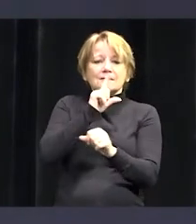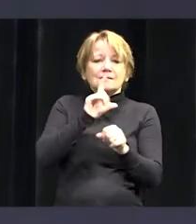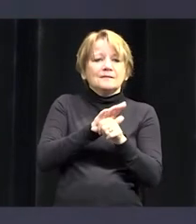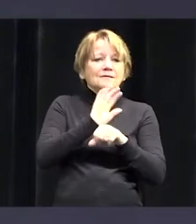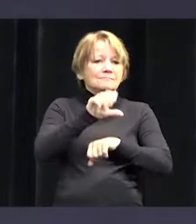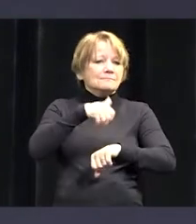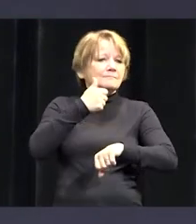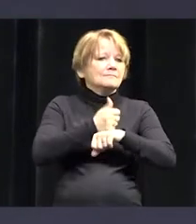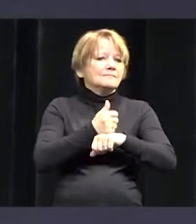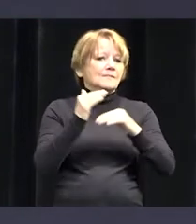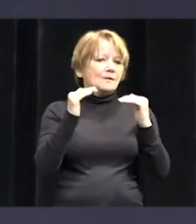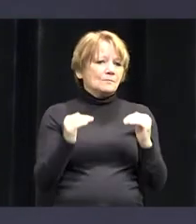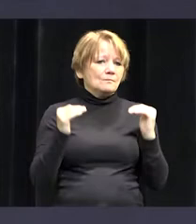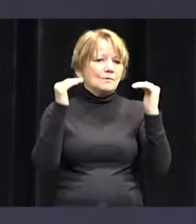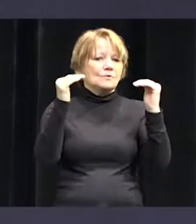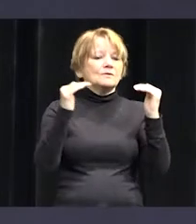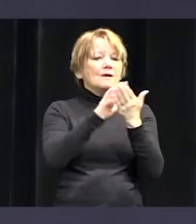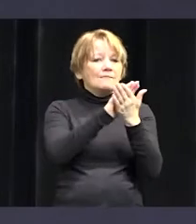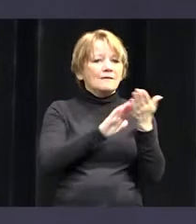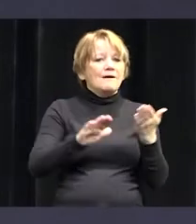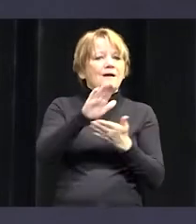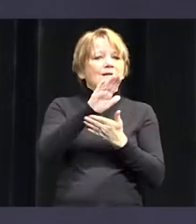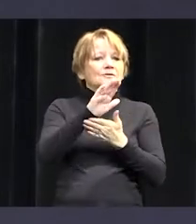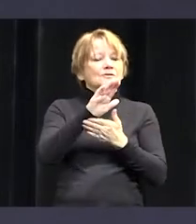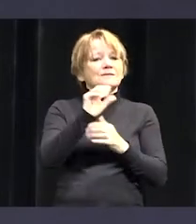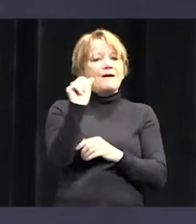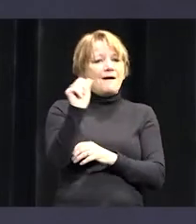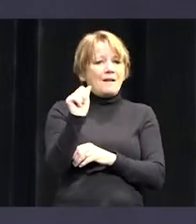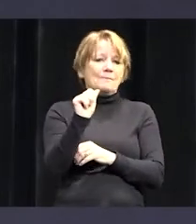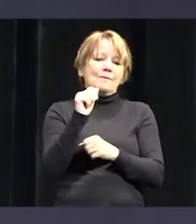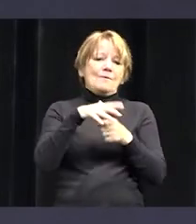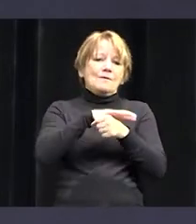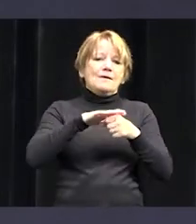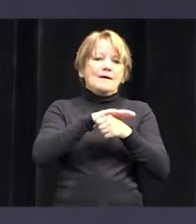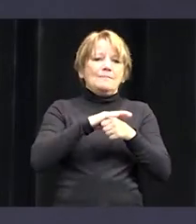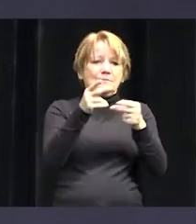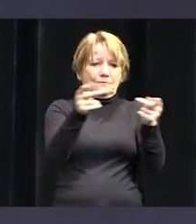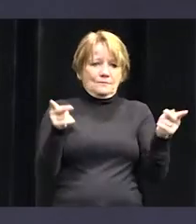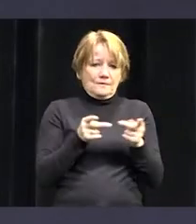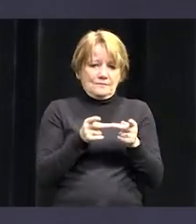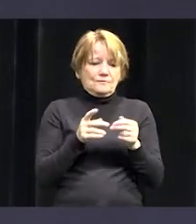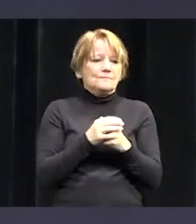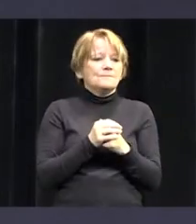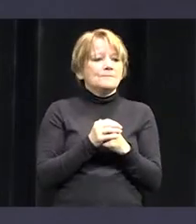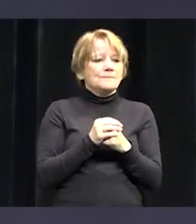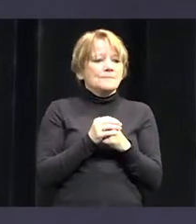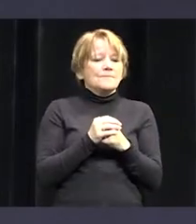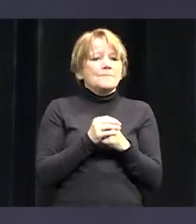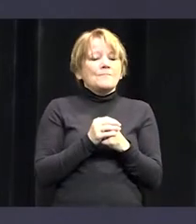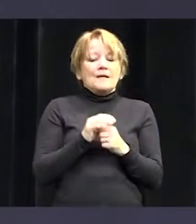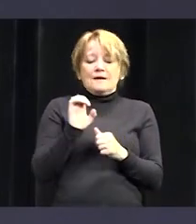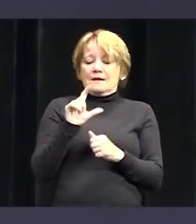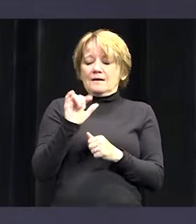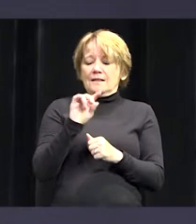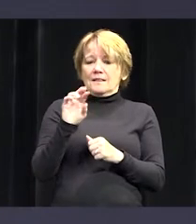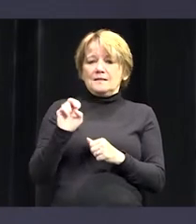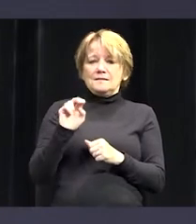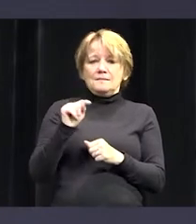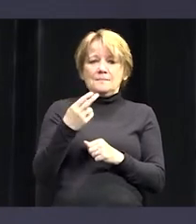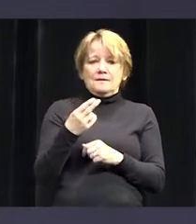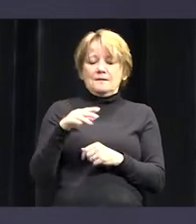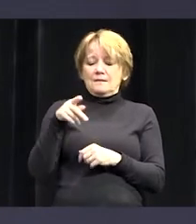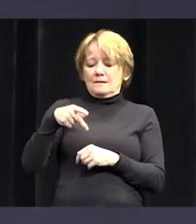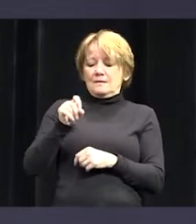establishment and promotion of the college's attleboro campus location elizabeth